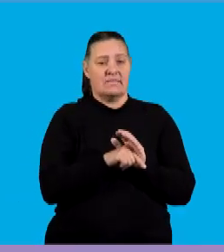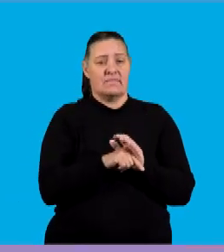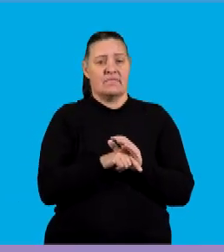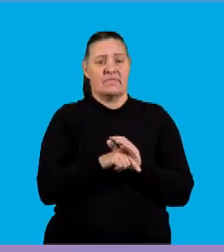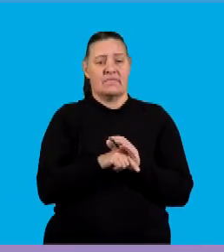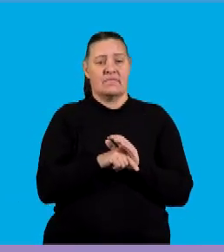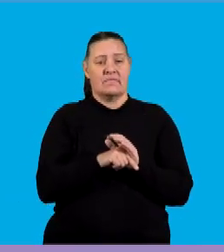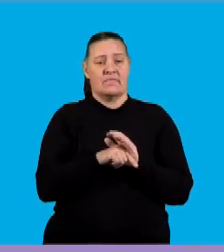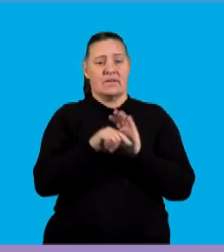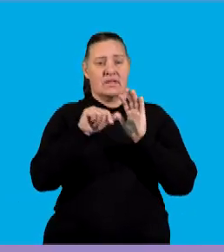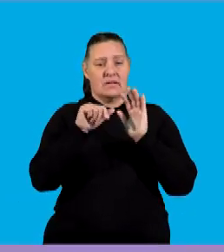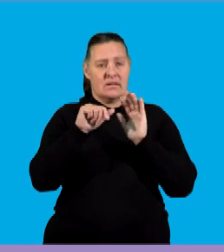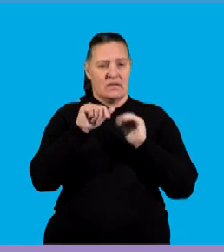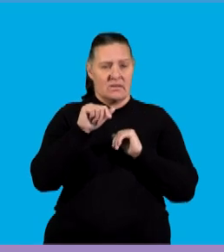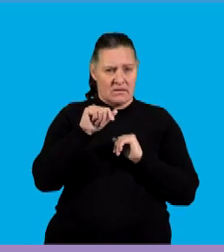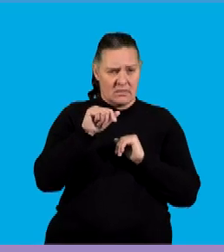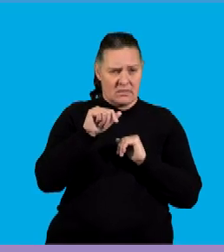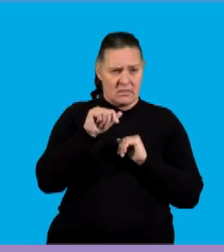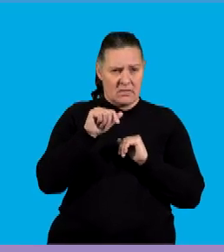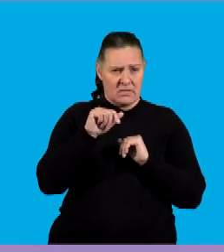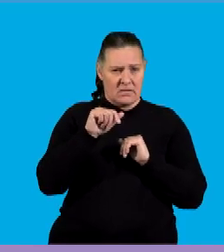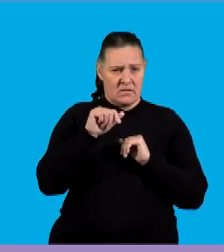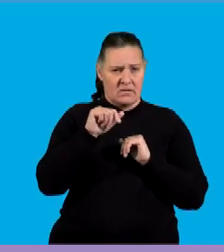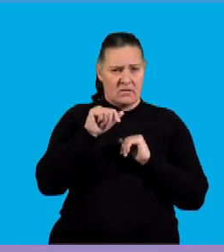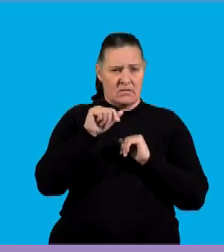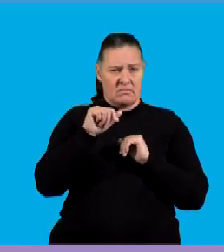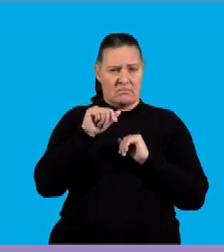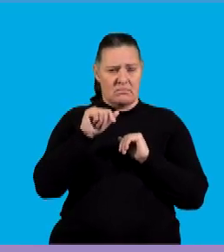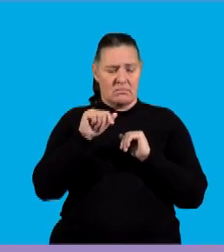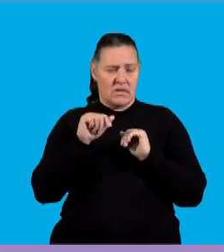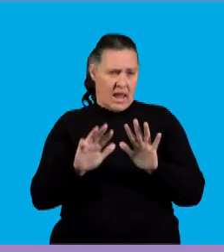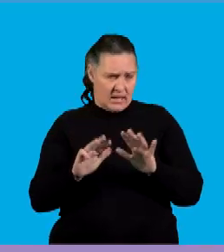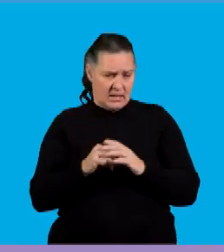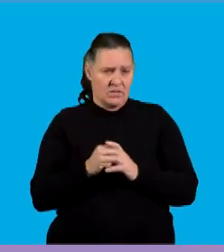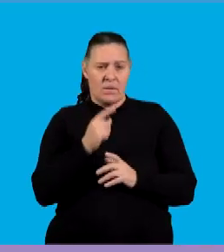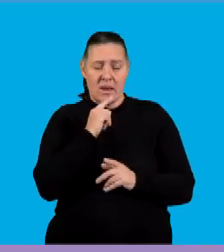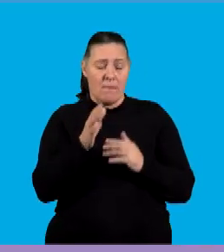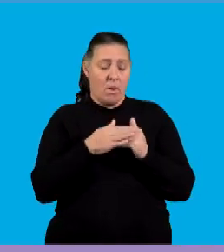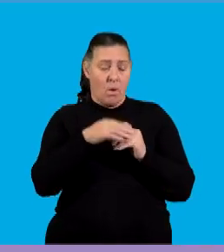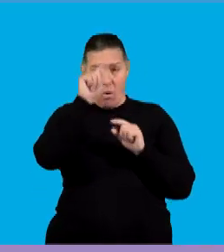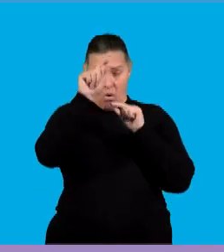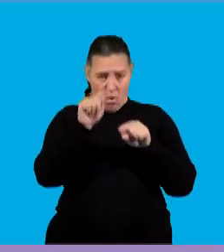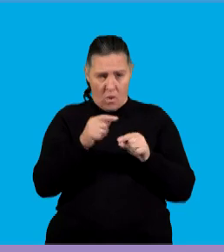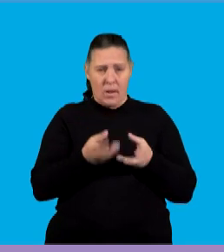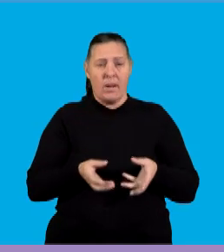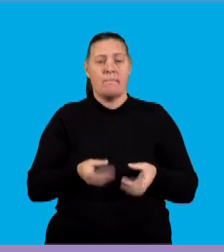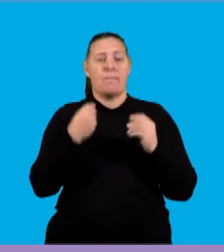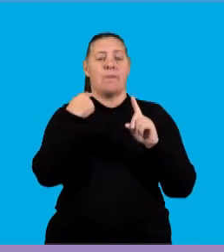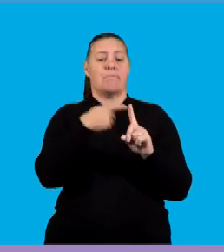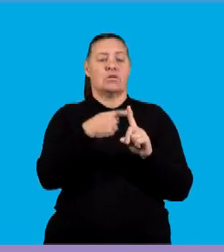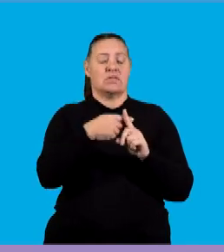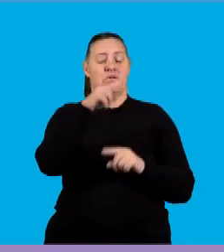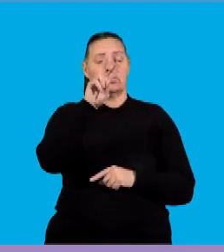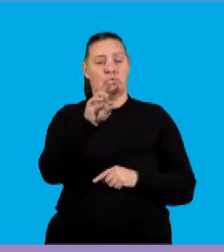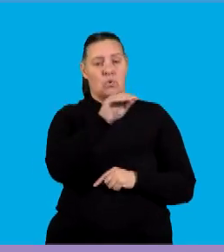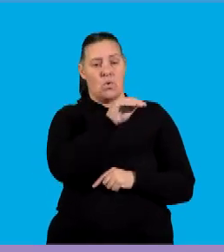divided by a negative is a positive, but when we simplify that further, then we get a positive 2/3. And